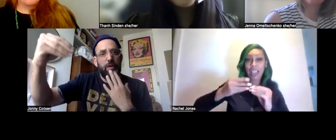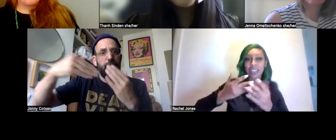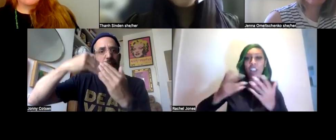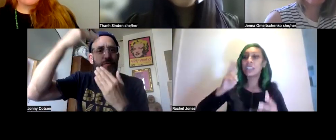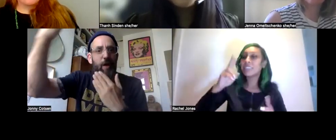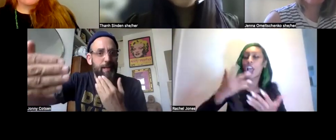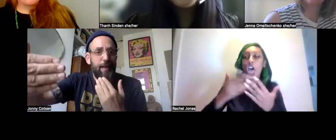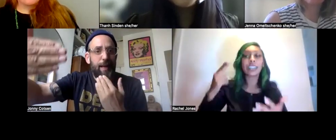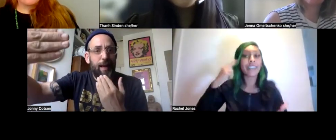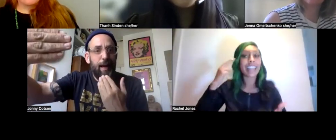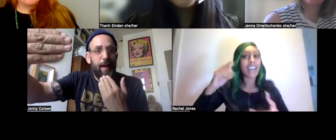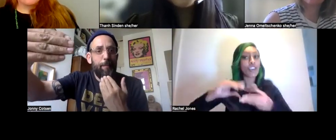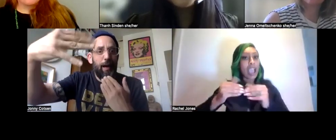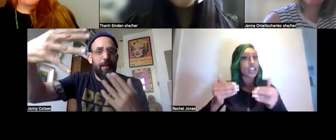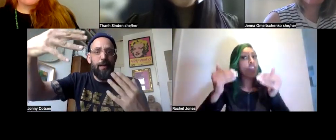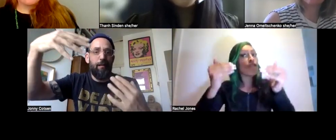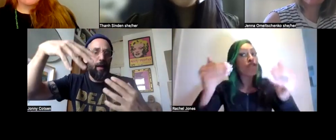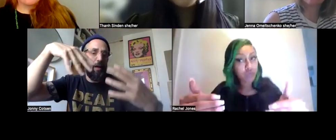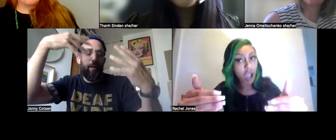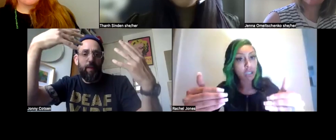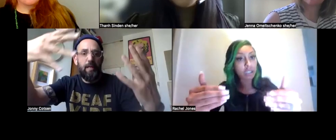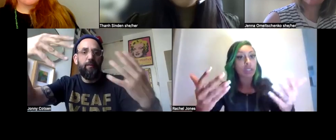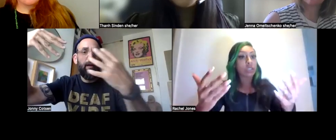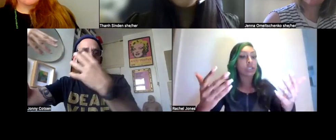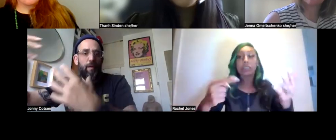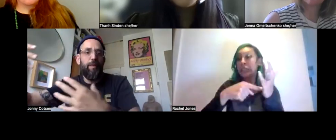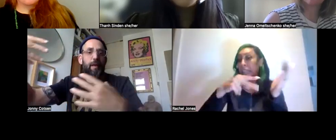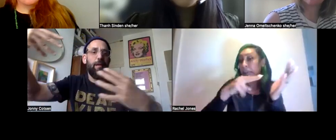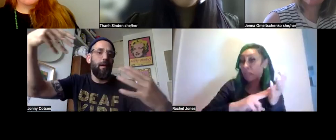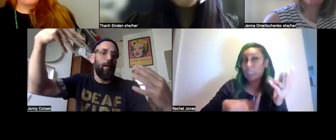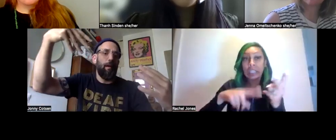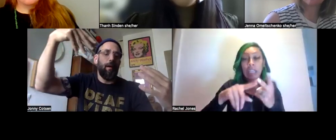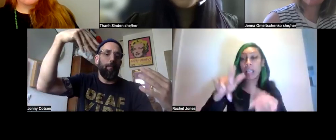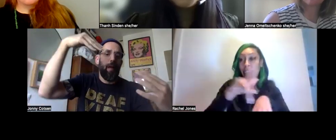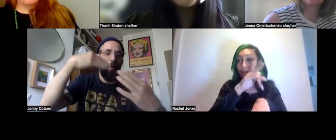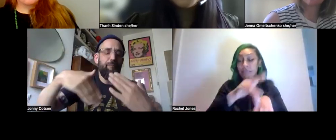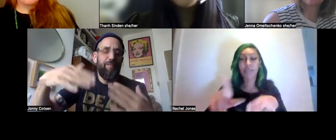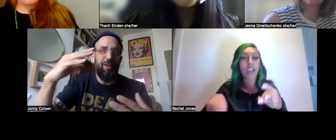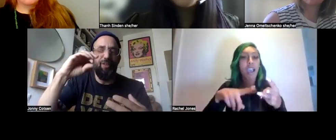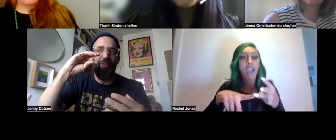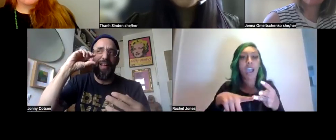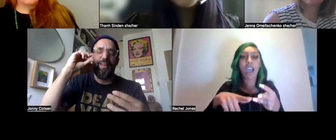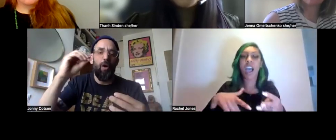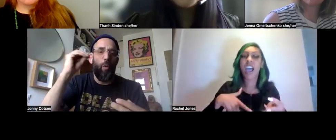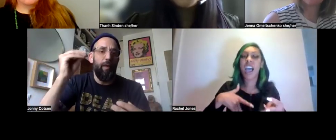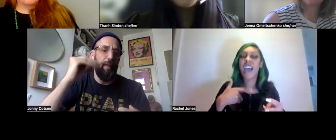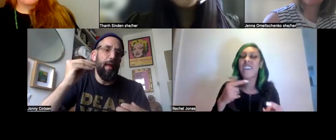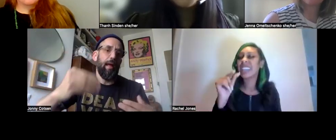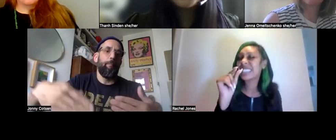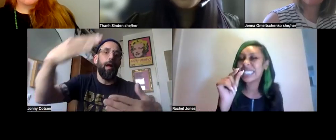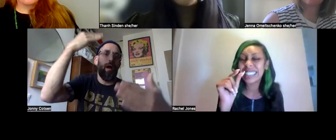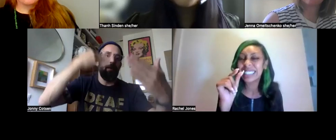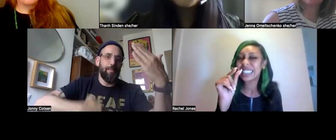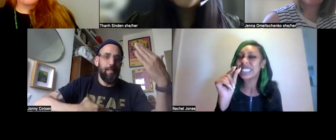deaf creative at the front, acting like could be on the TV, on the theatre, but I feel it's not quite